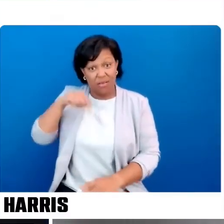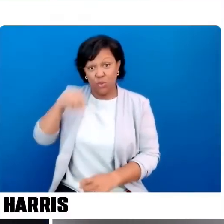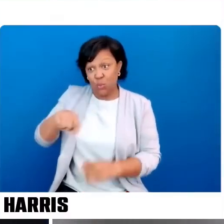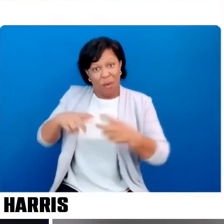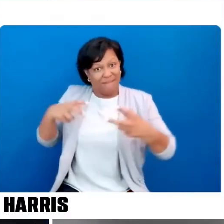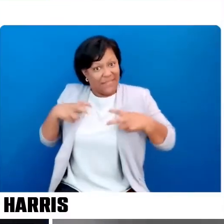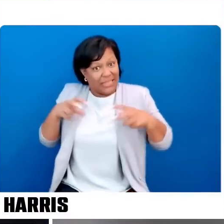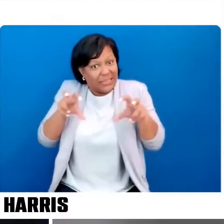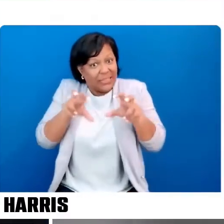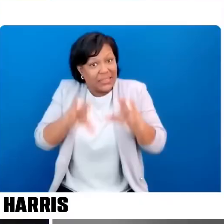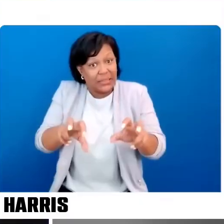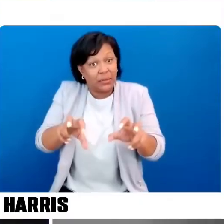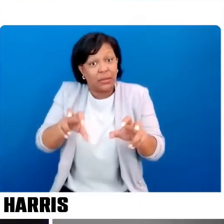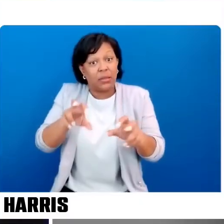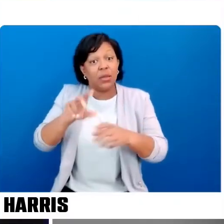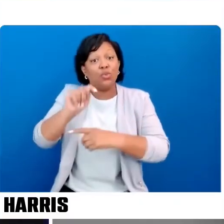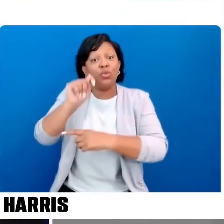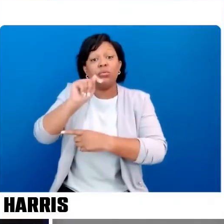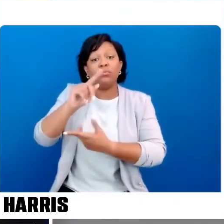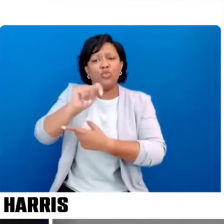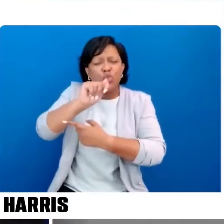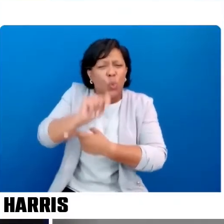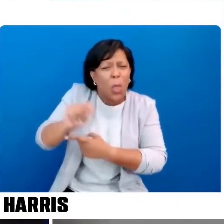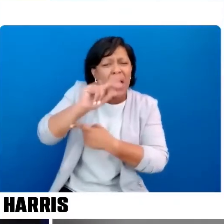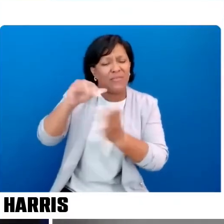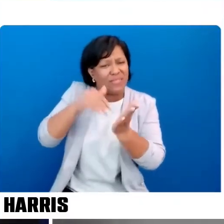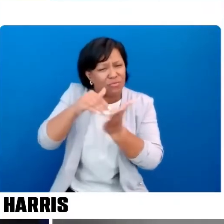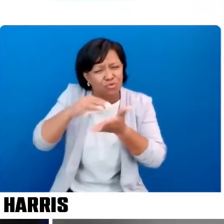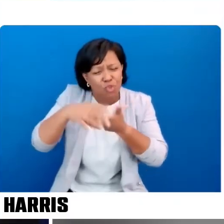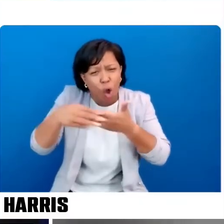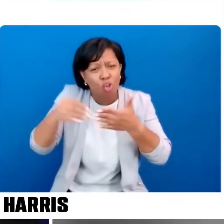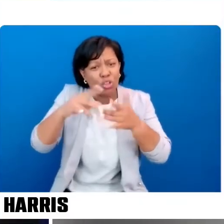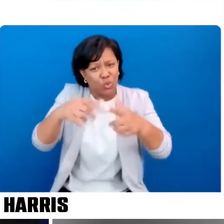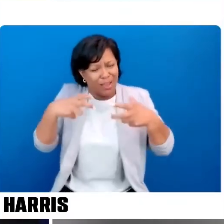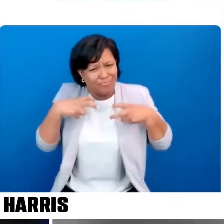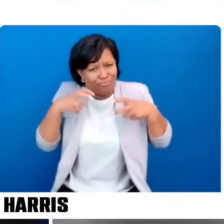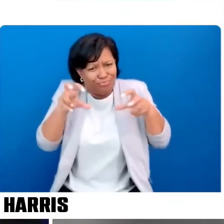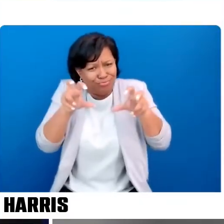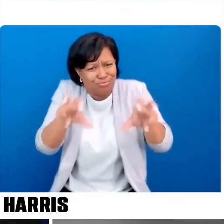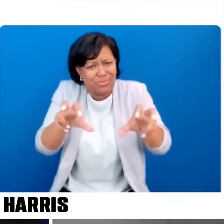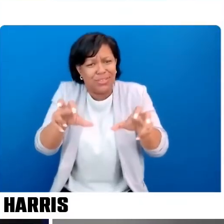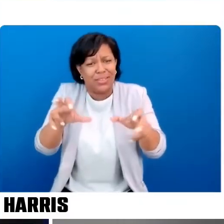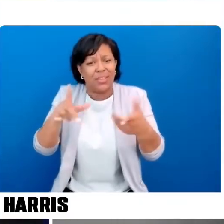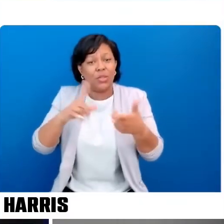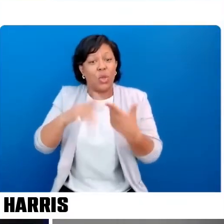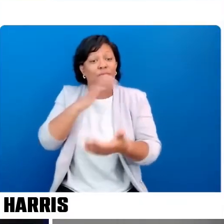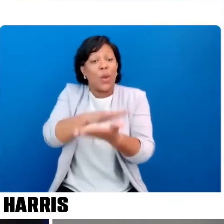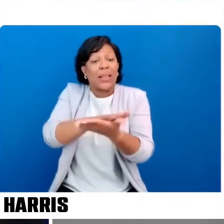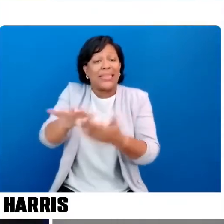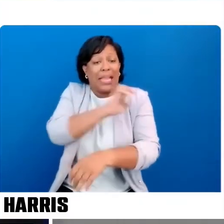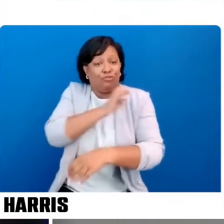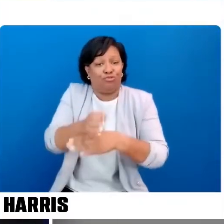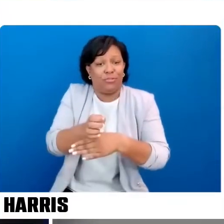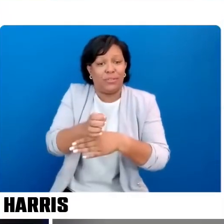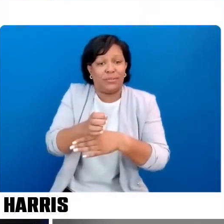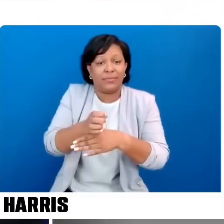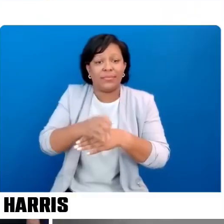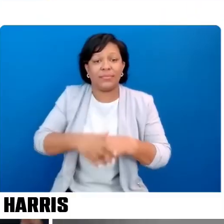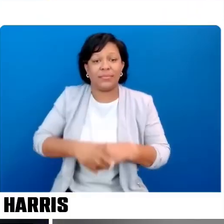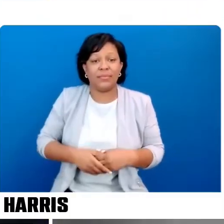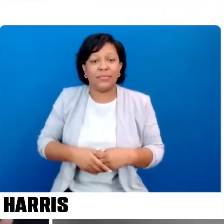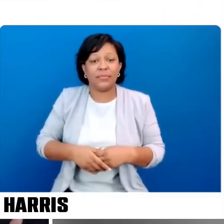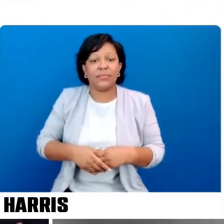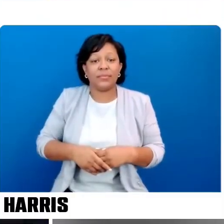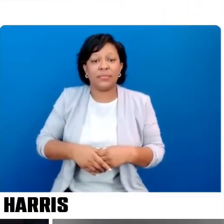also increased domestic gas production to historic levels. We have created over 800,000 new manufacturing